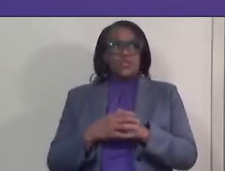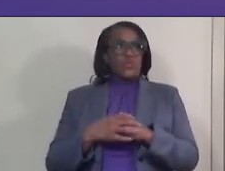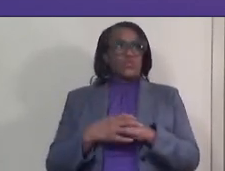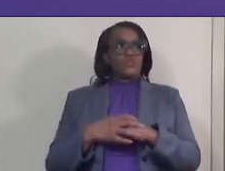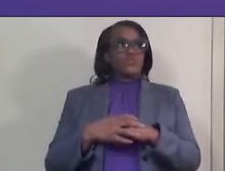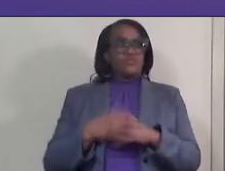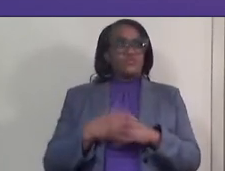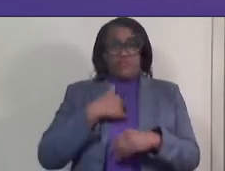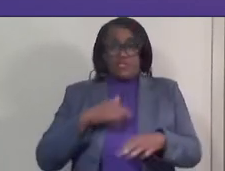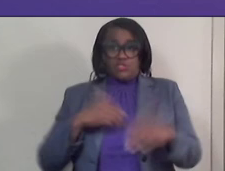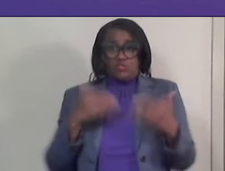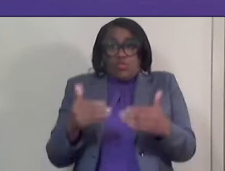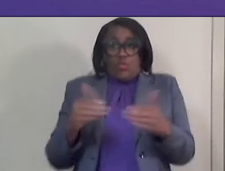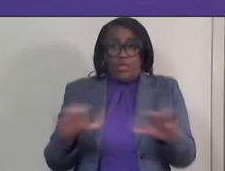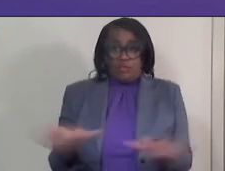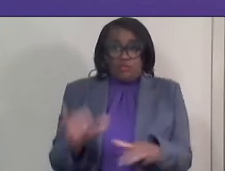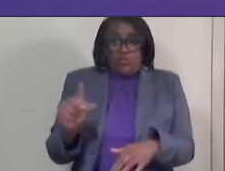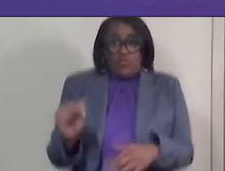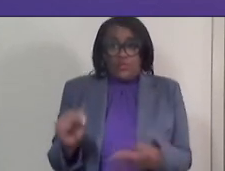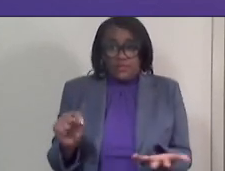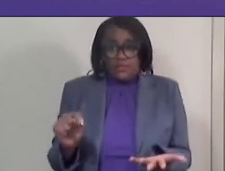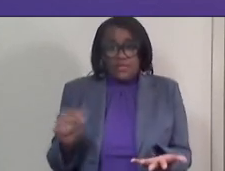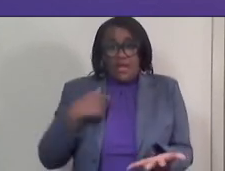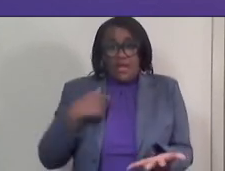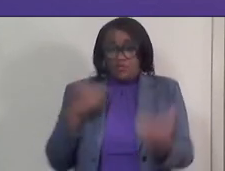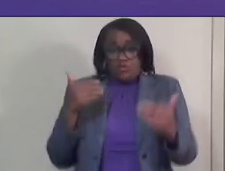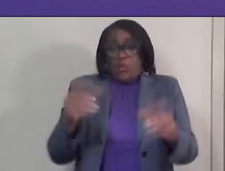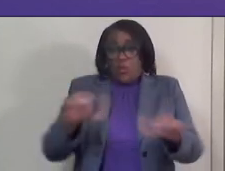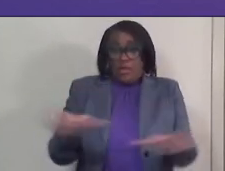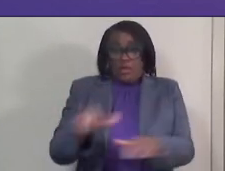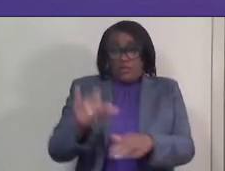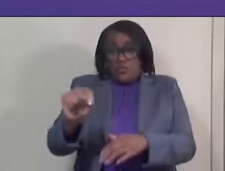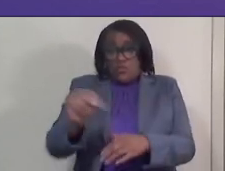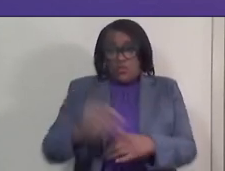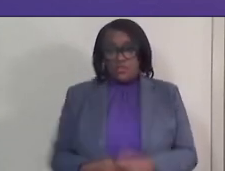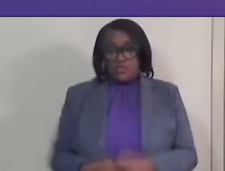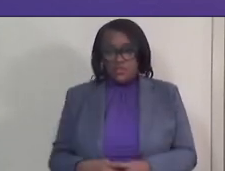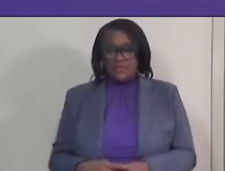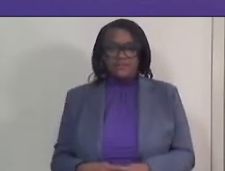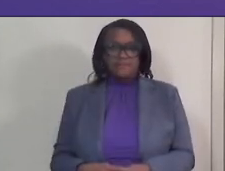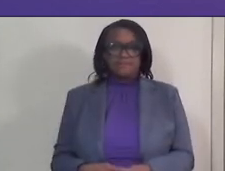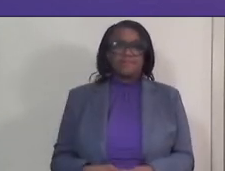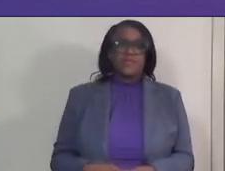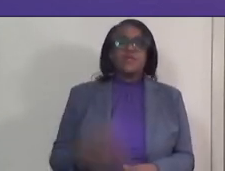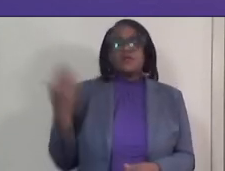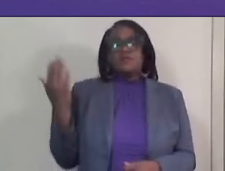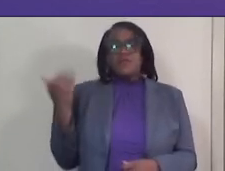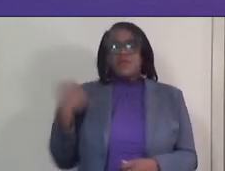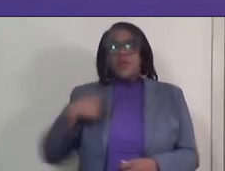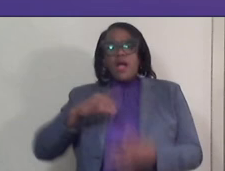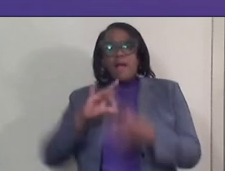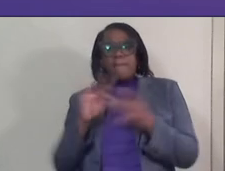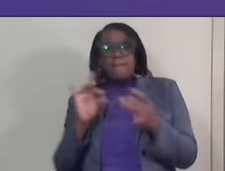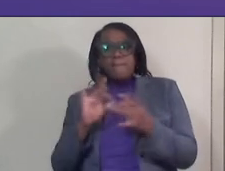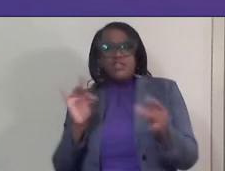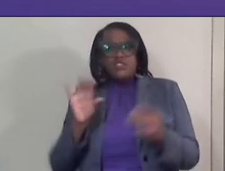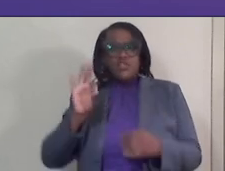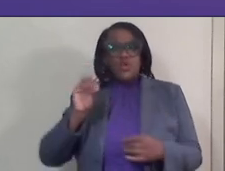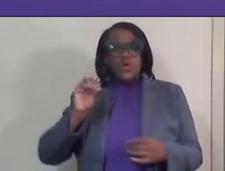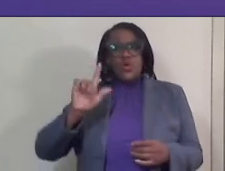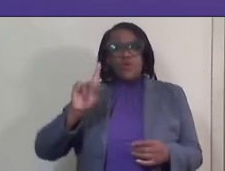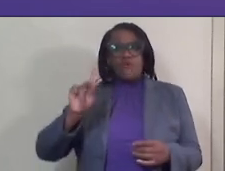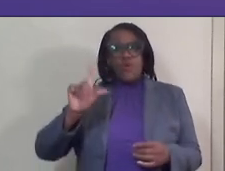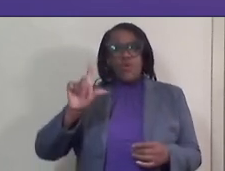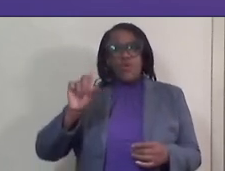it. Like, I just go out and I do it. Earlier, I mentioned again the Folklore Project, and I mentioned Scribe. So those